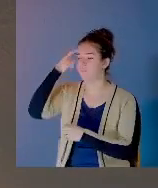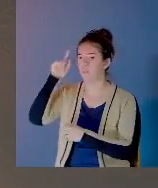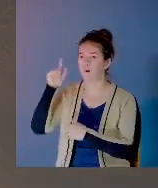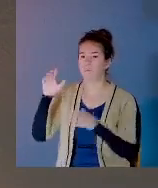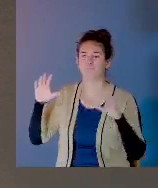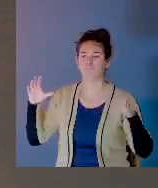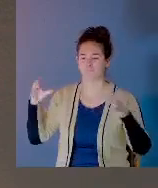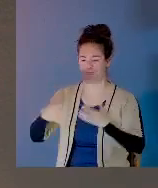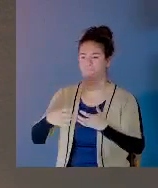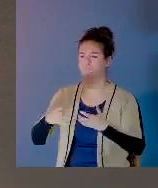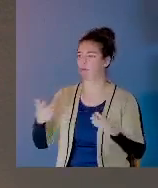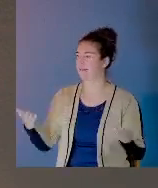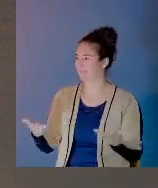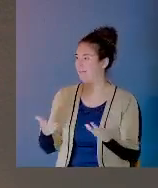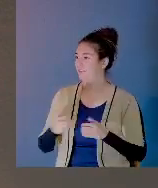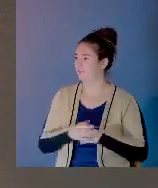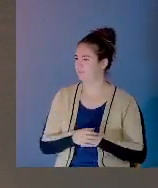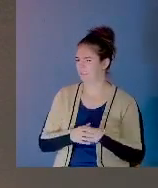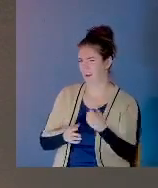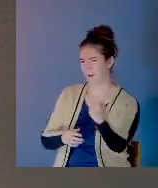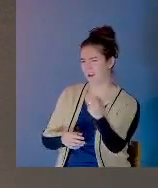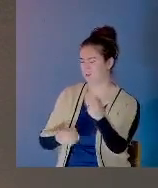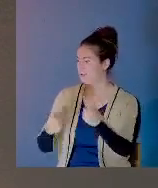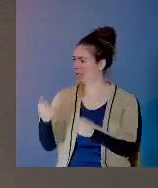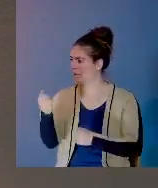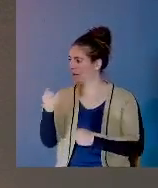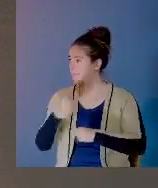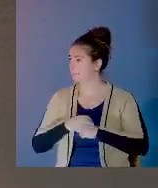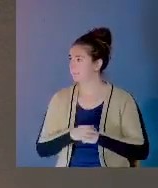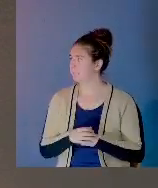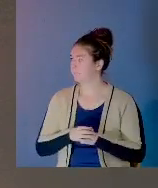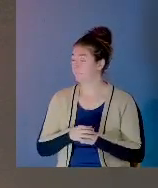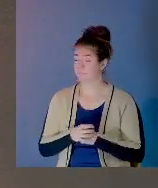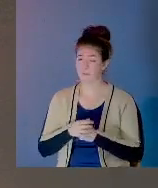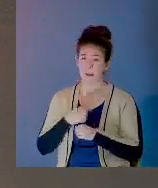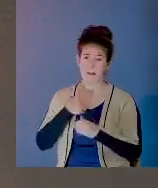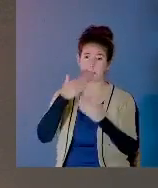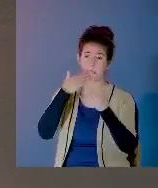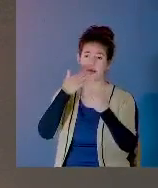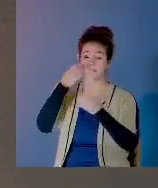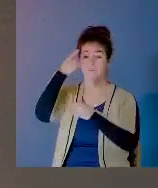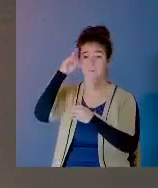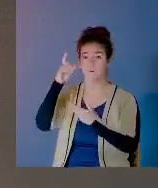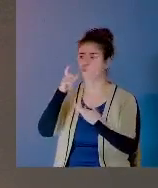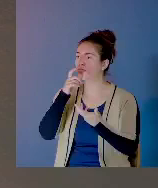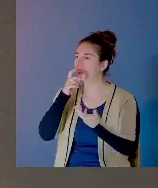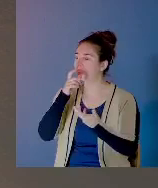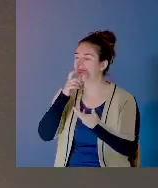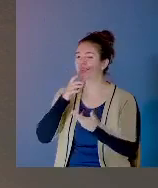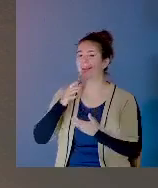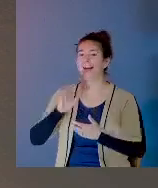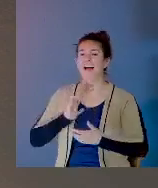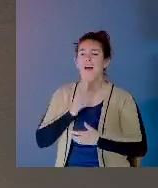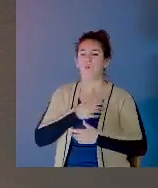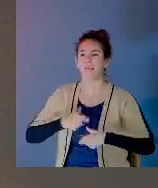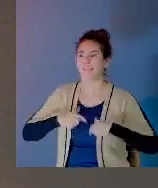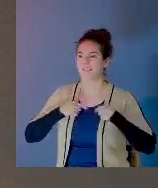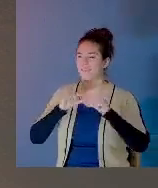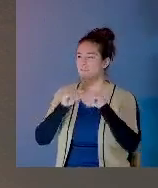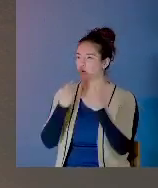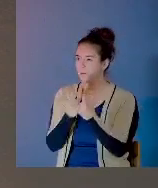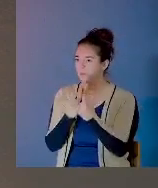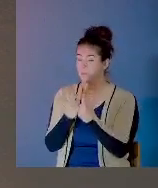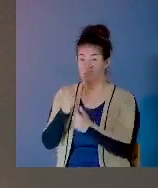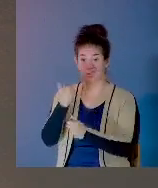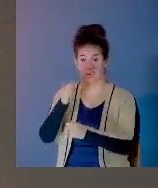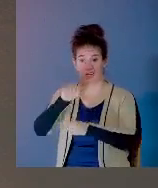Mm-hmm. I'm thankful for our life group. We've been together, I don't know, years, 10, 15 mm-hmm. years. I'm